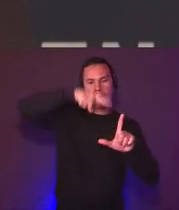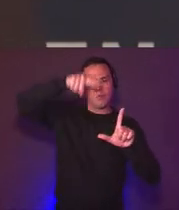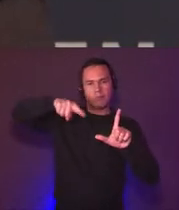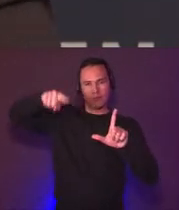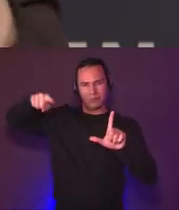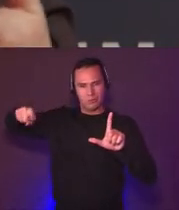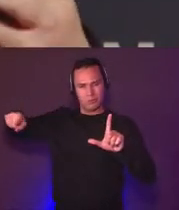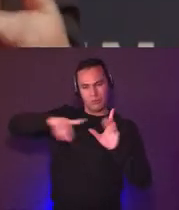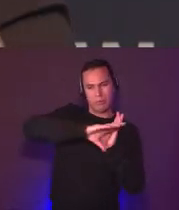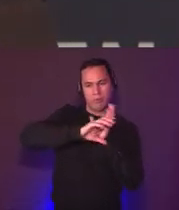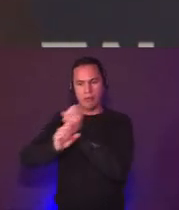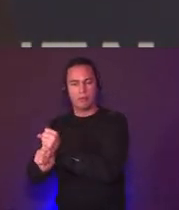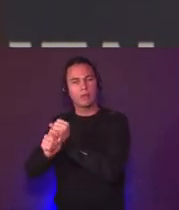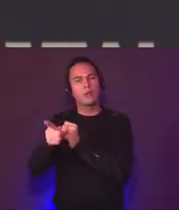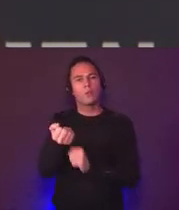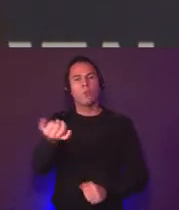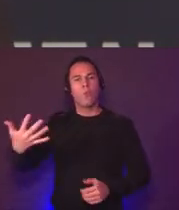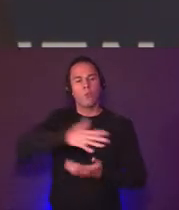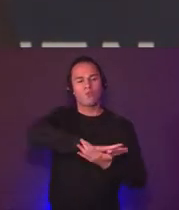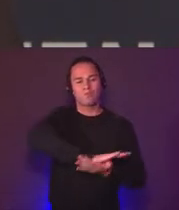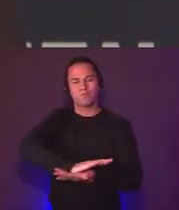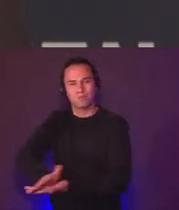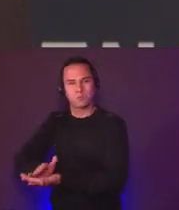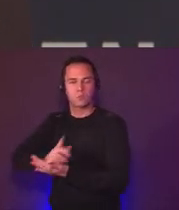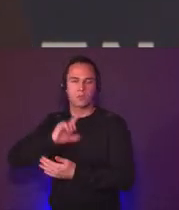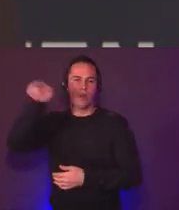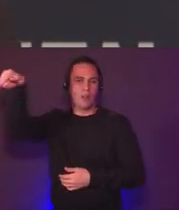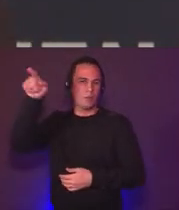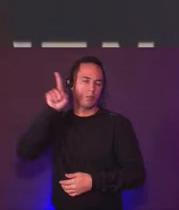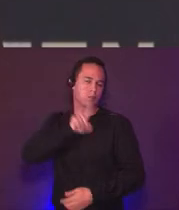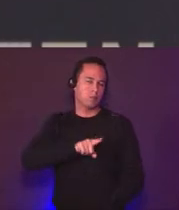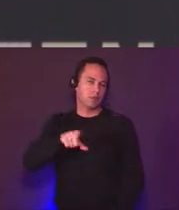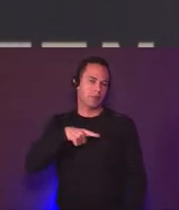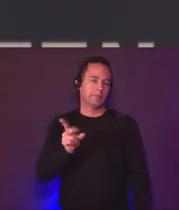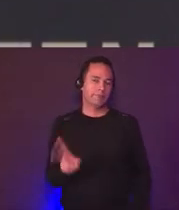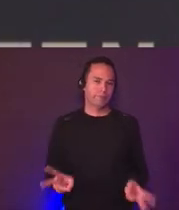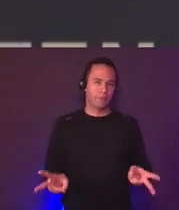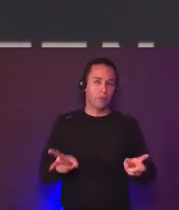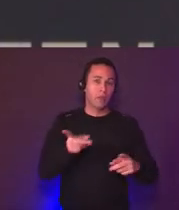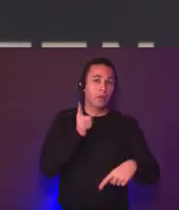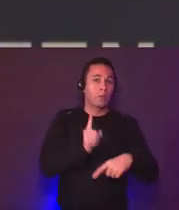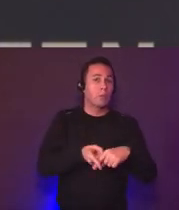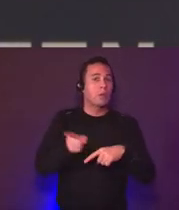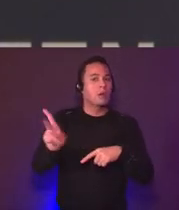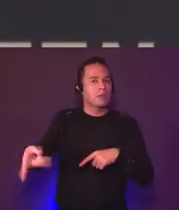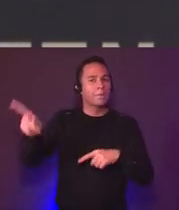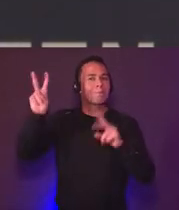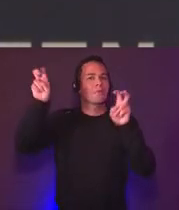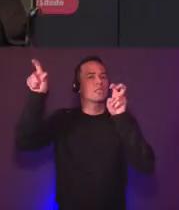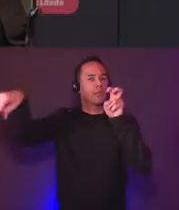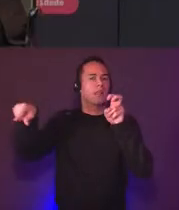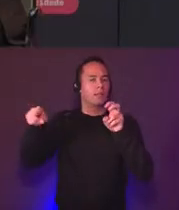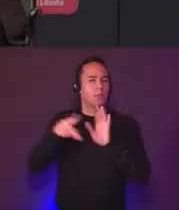how much of segregation still remained in the United States. It was always a very important theme for him. And